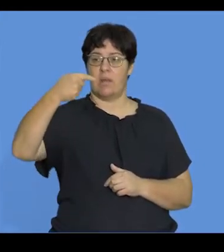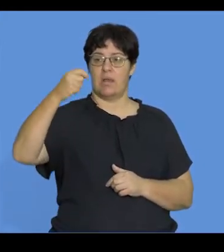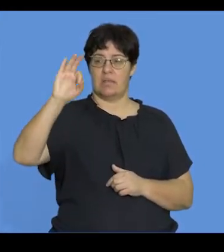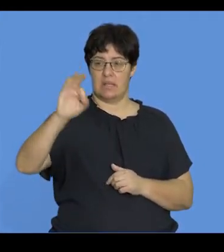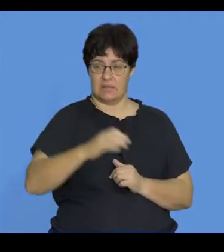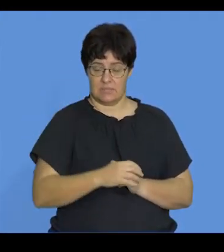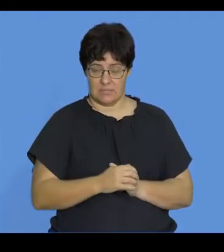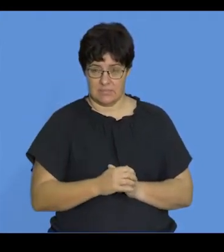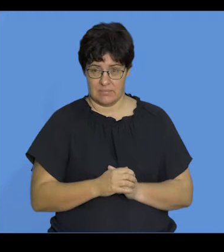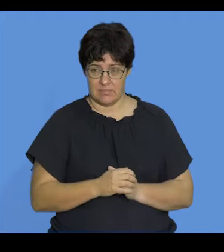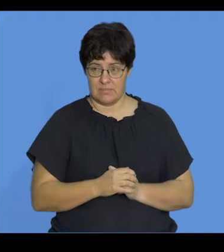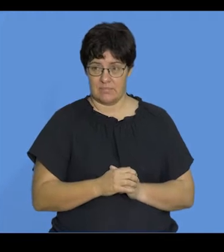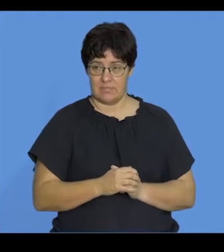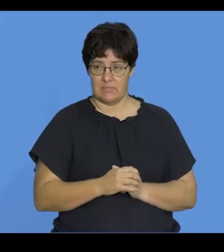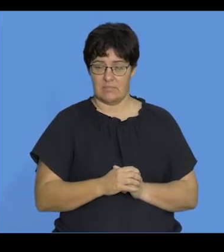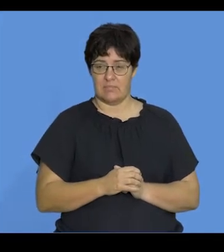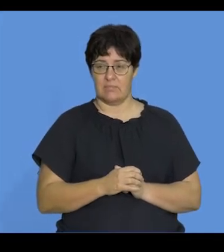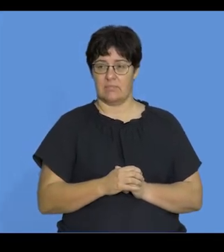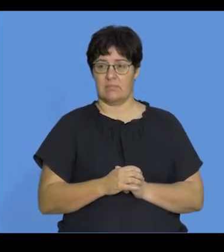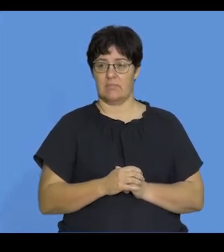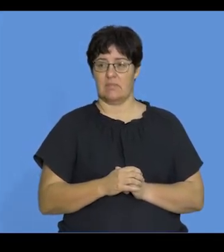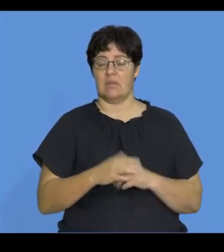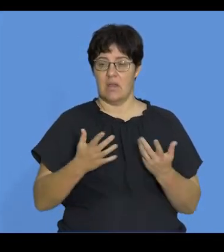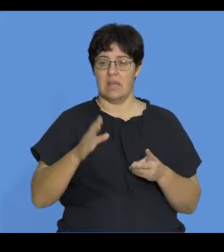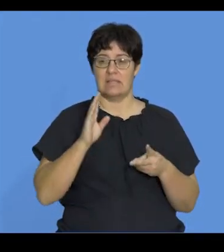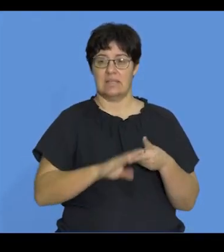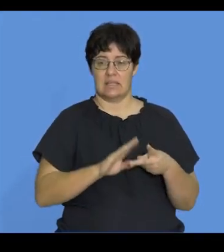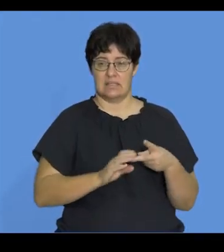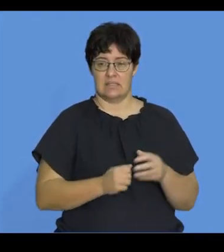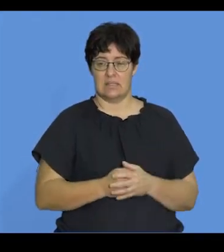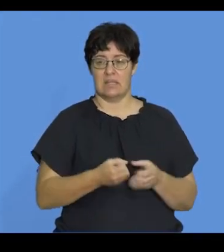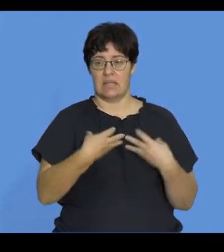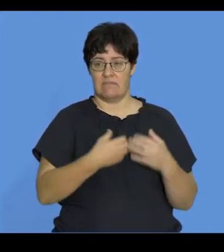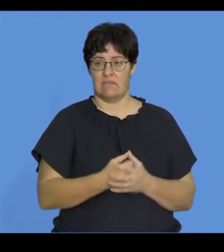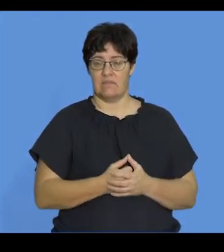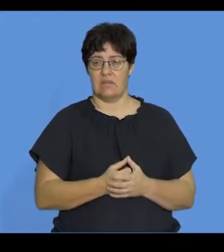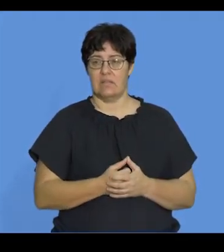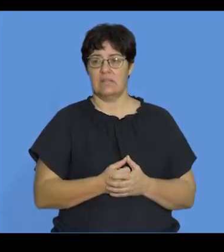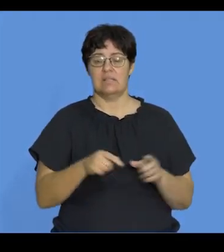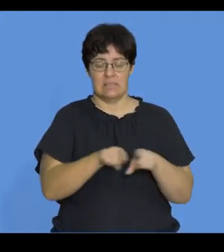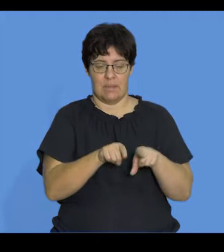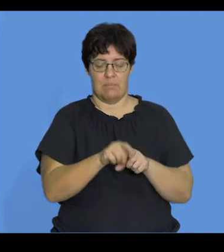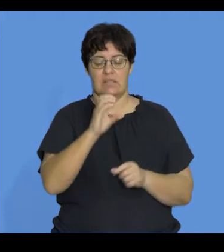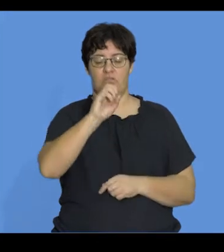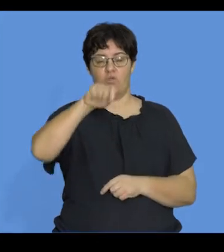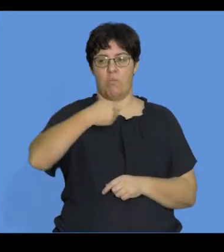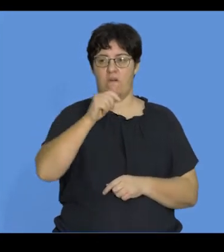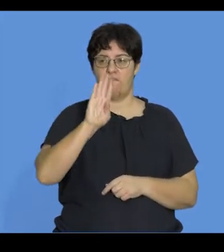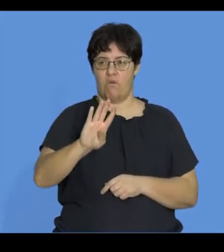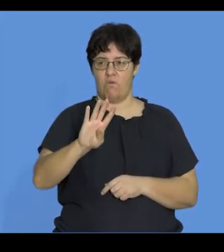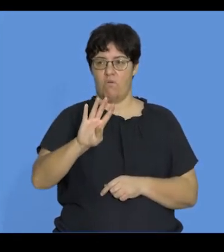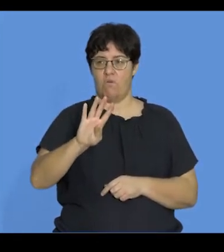decimeter, right? While the second one will give us the same 0.4,